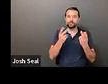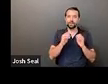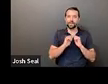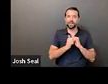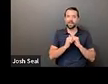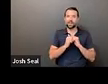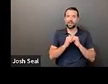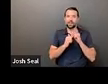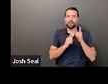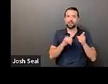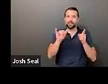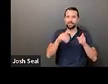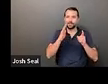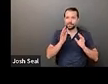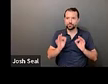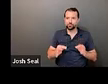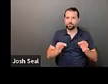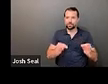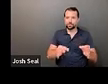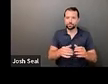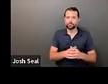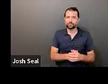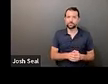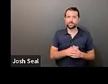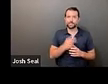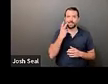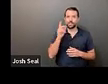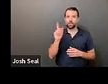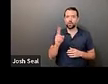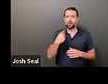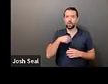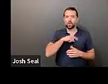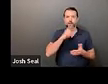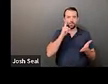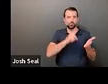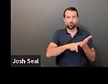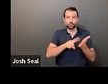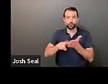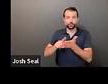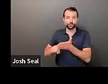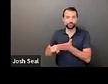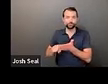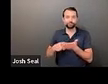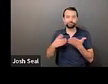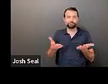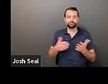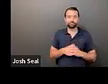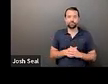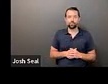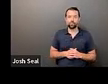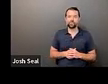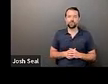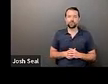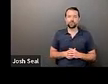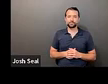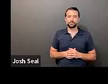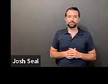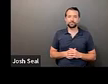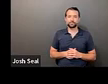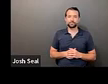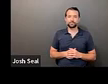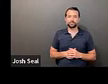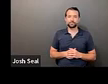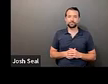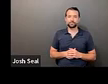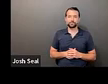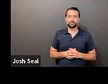where are we looking for that in terms of abbreviated day for educational reasons? And this would be abbreviated day